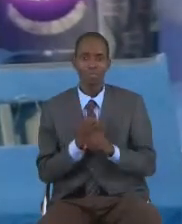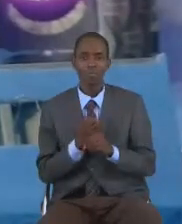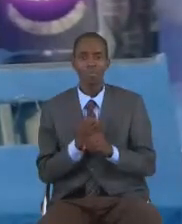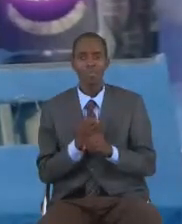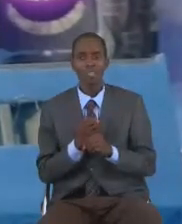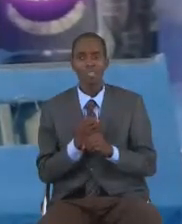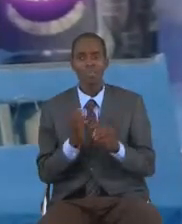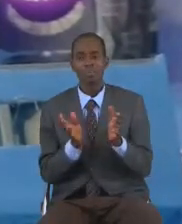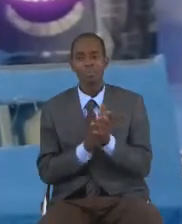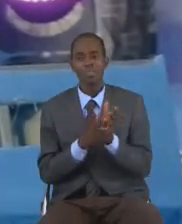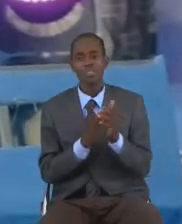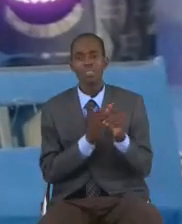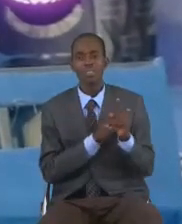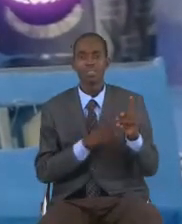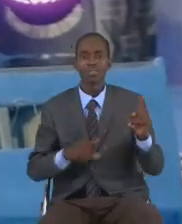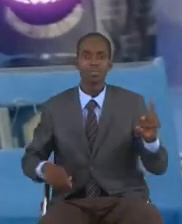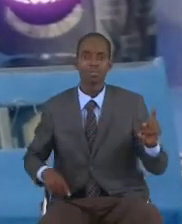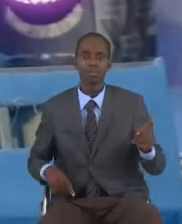Praise the Lord.